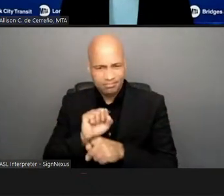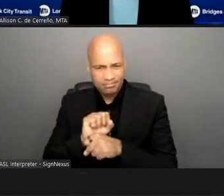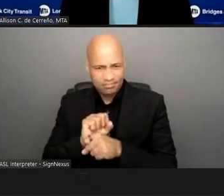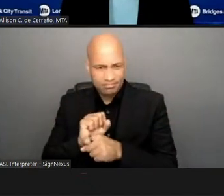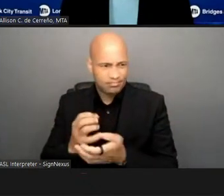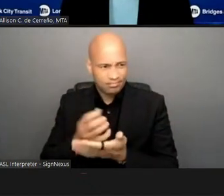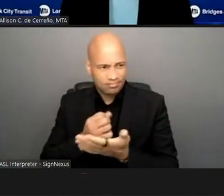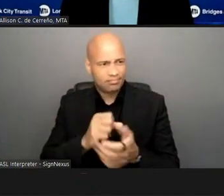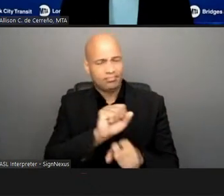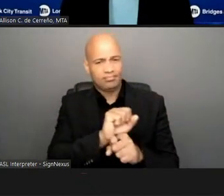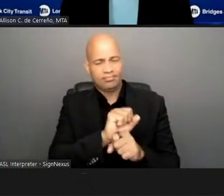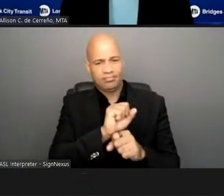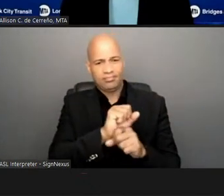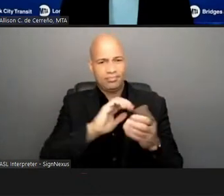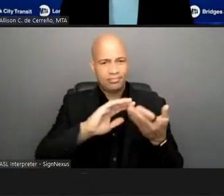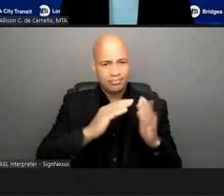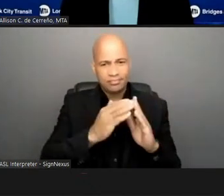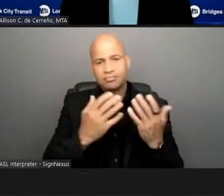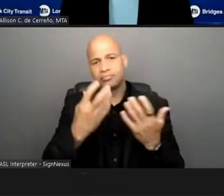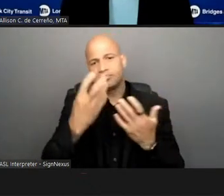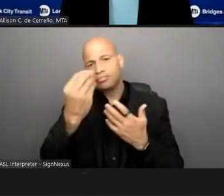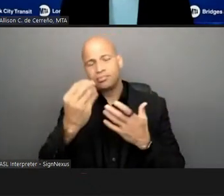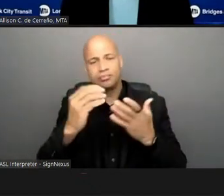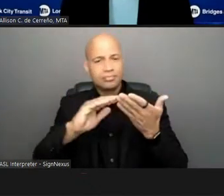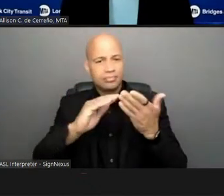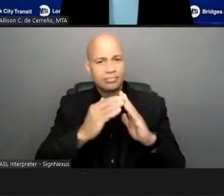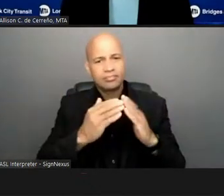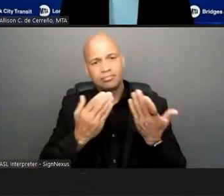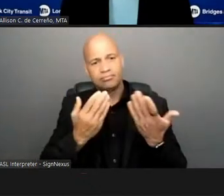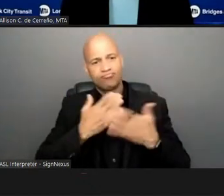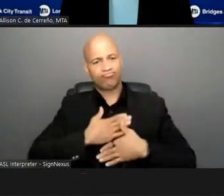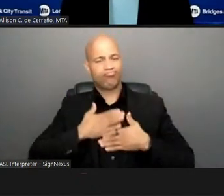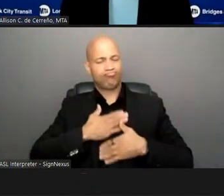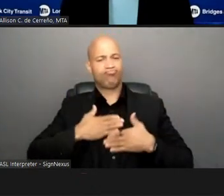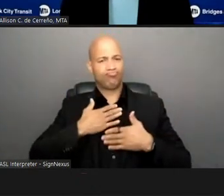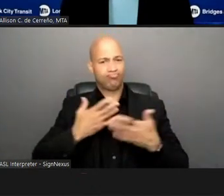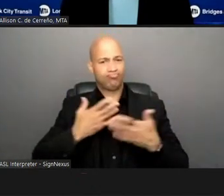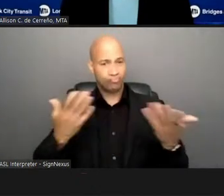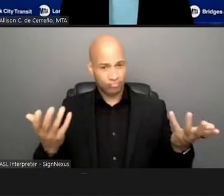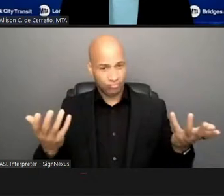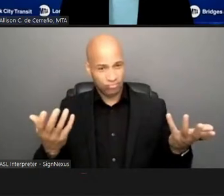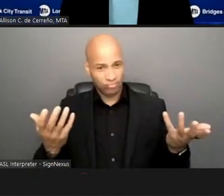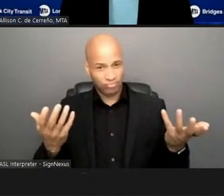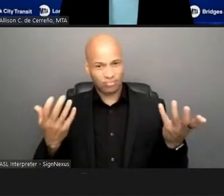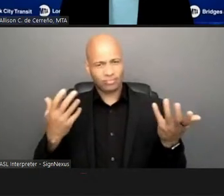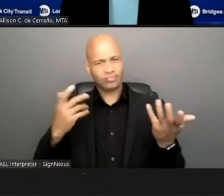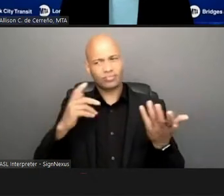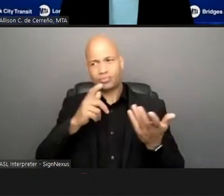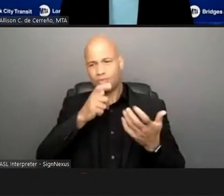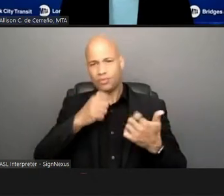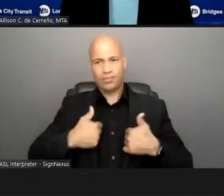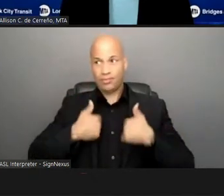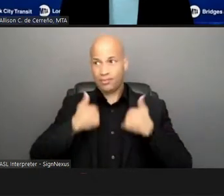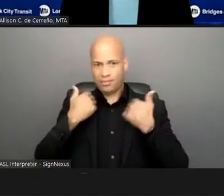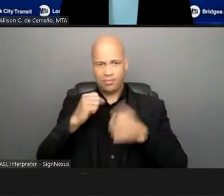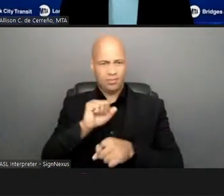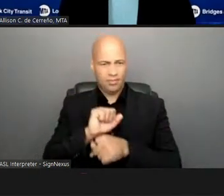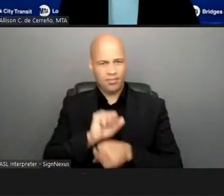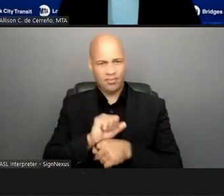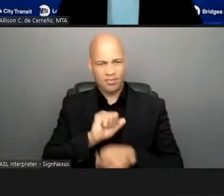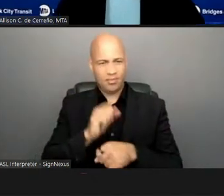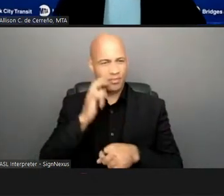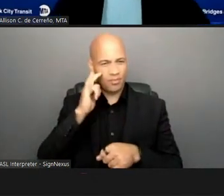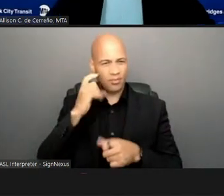in the city or even taking a family out into the city to enjoy what it has to offer it prices out New Yorkers who live and work here from New York